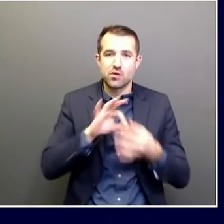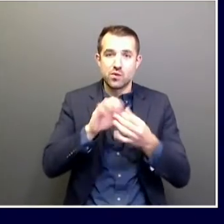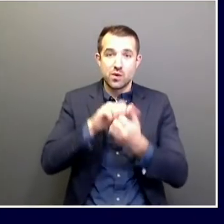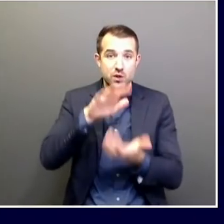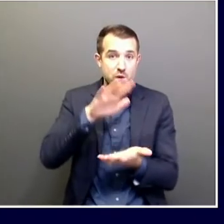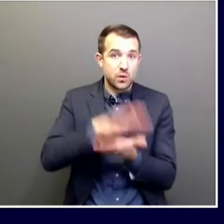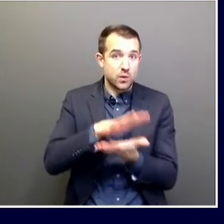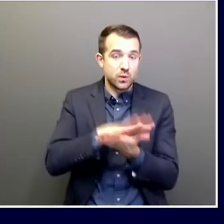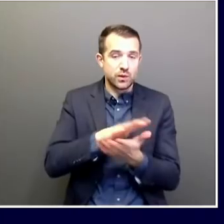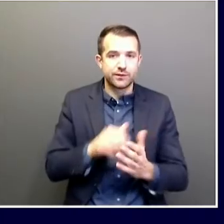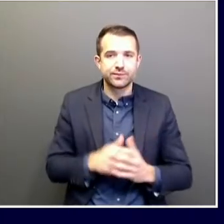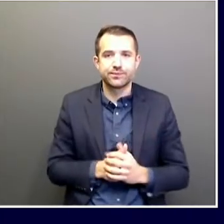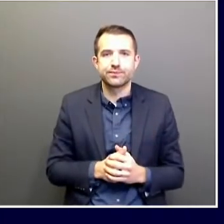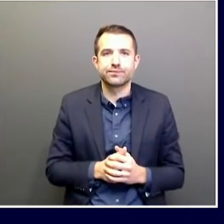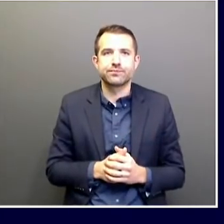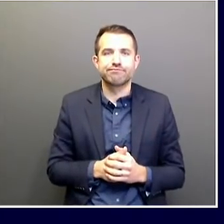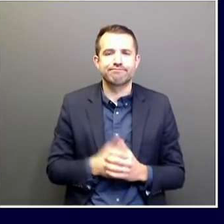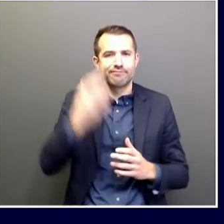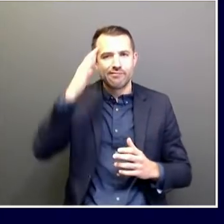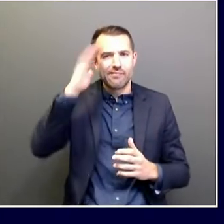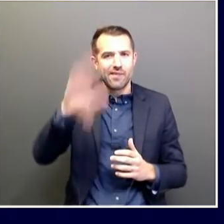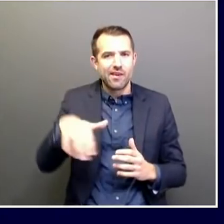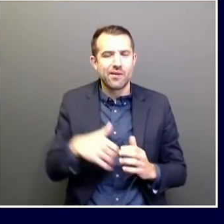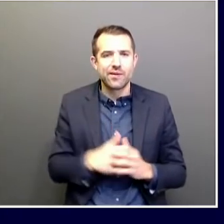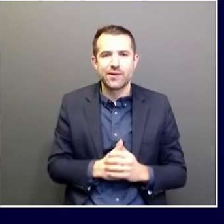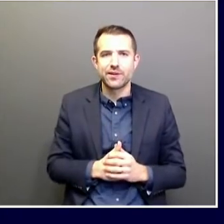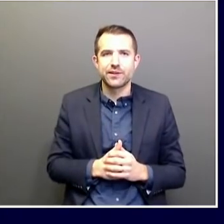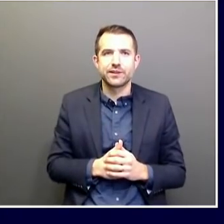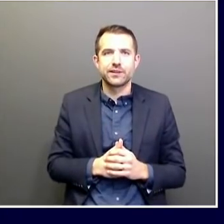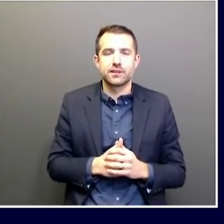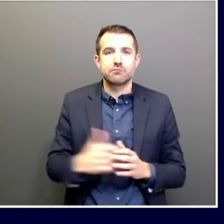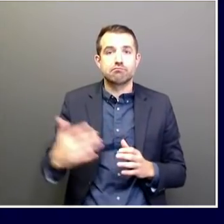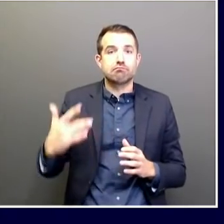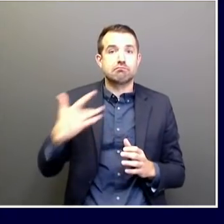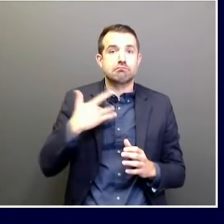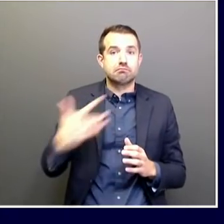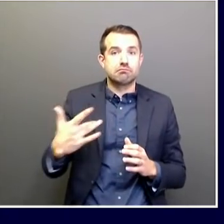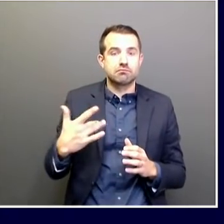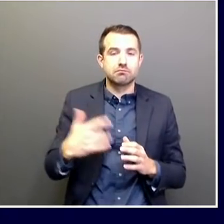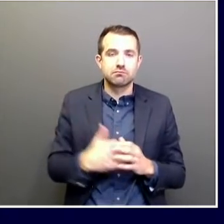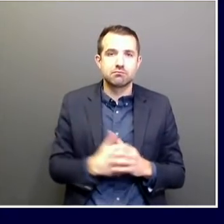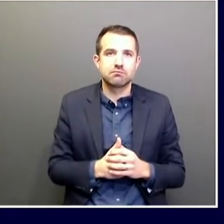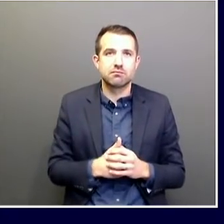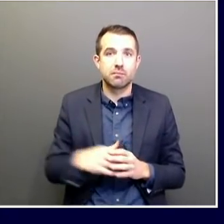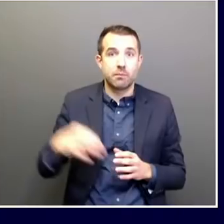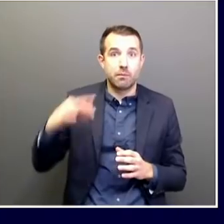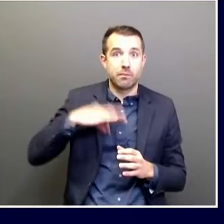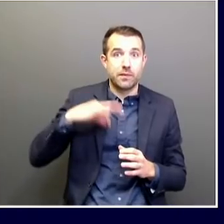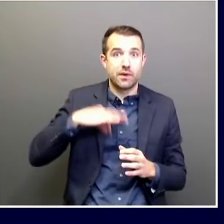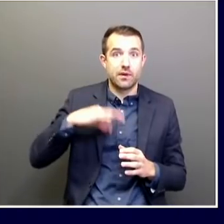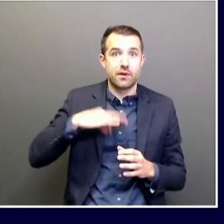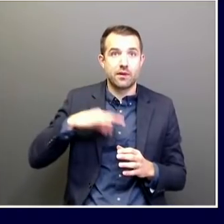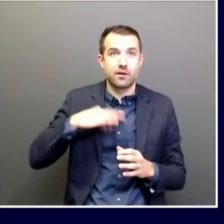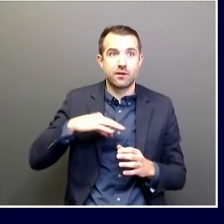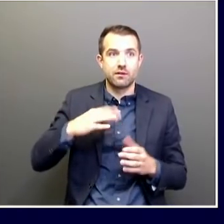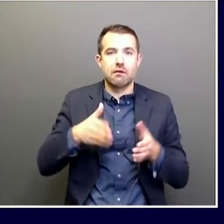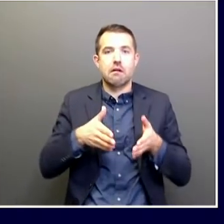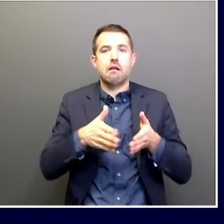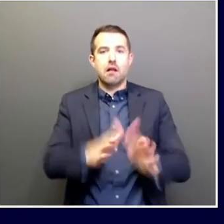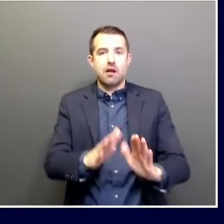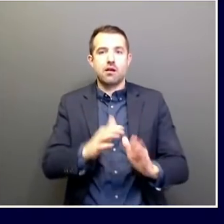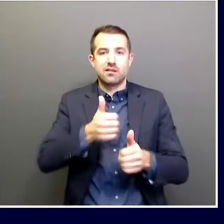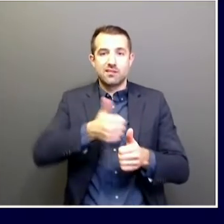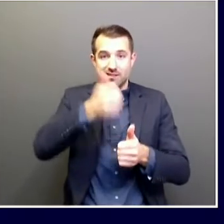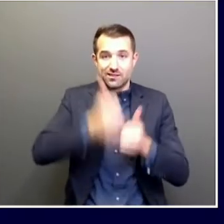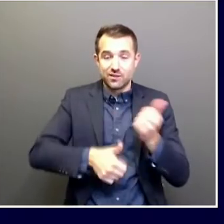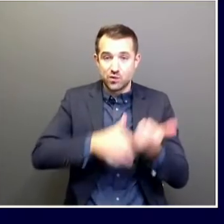that the general policy of the state has been to let individual districts make their own decisions. But as we now